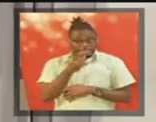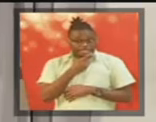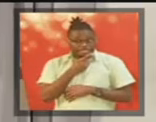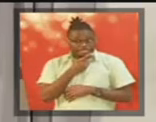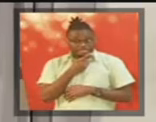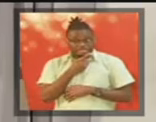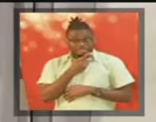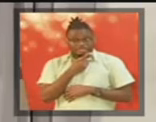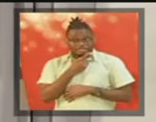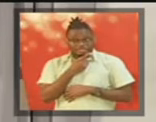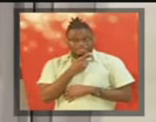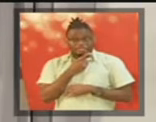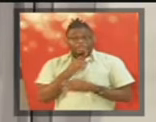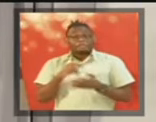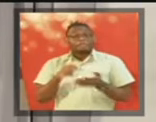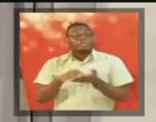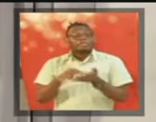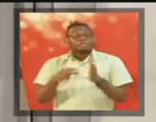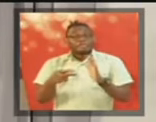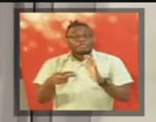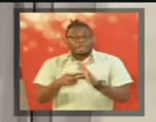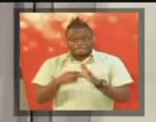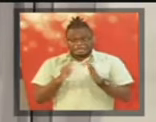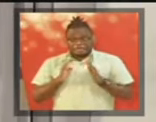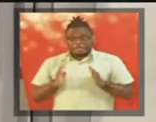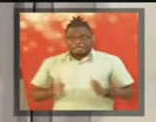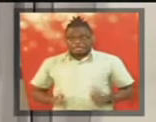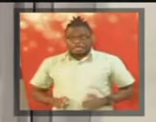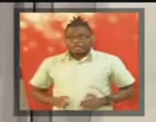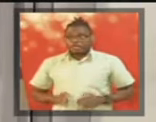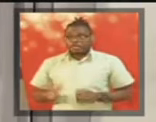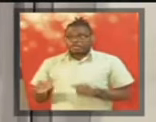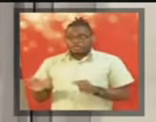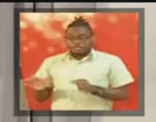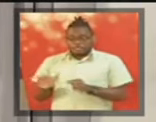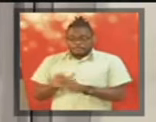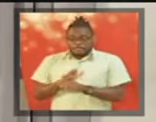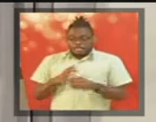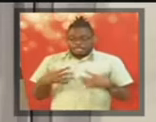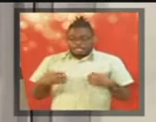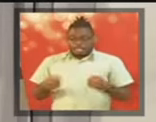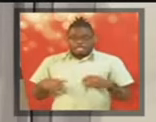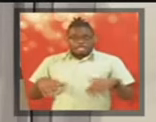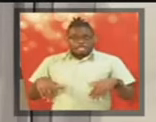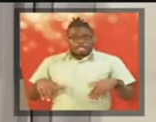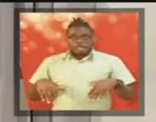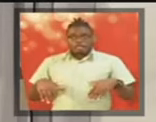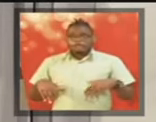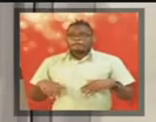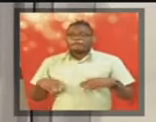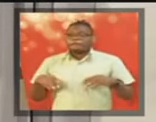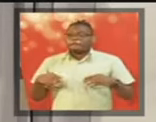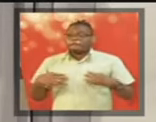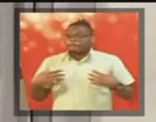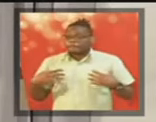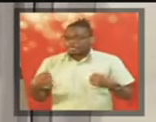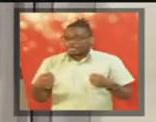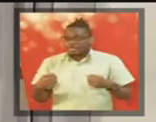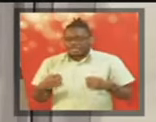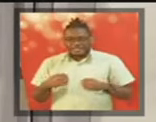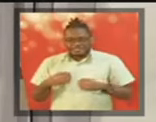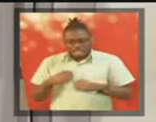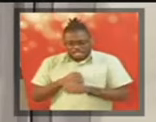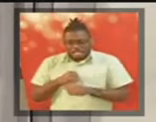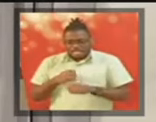in an immunocompromised state, meaning that your immune system is not able to cope as well with viruses and other pathogens,